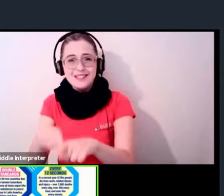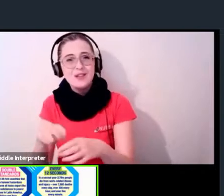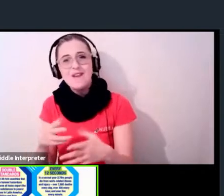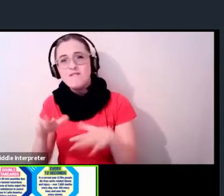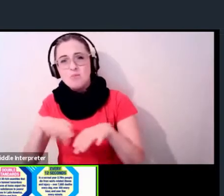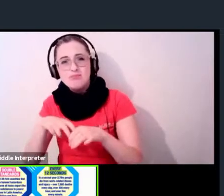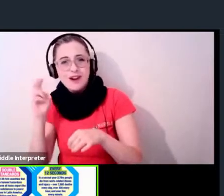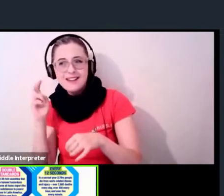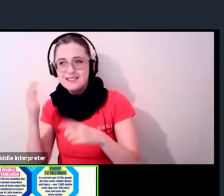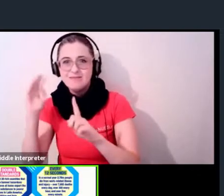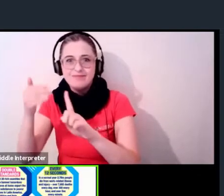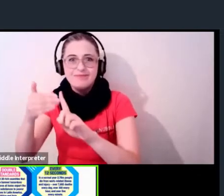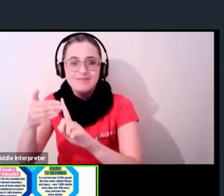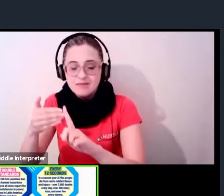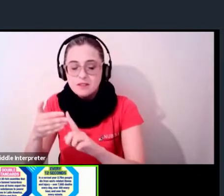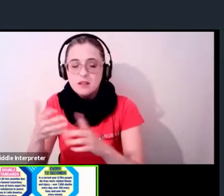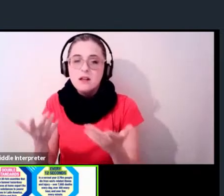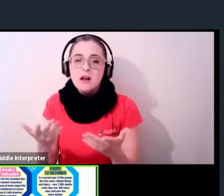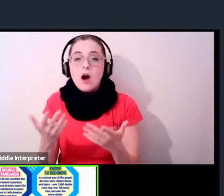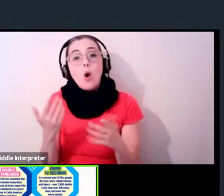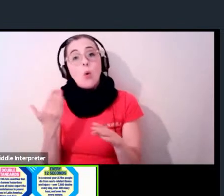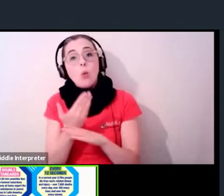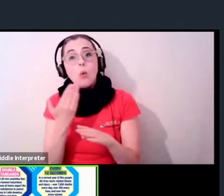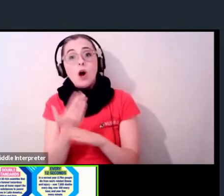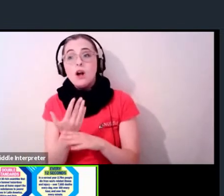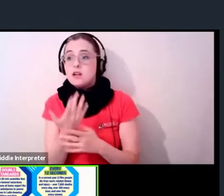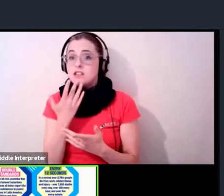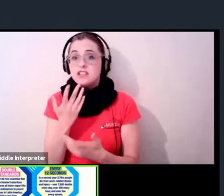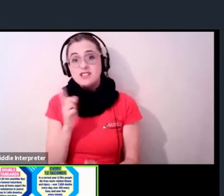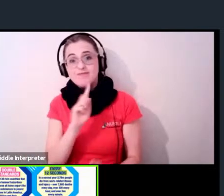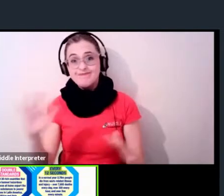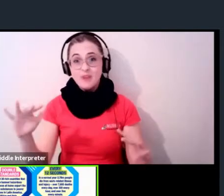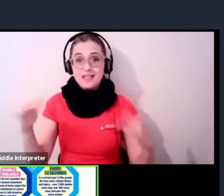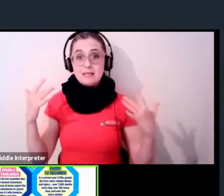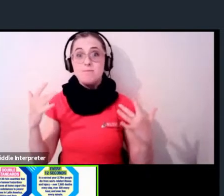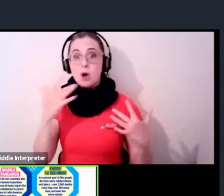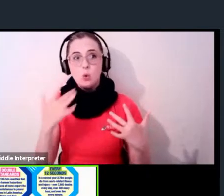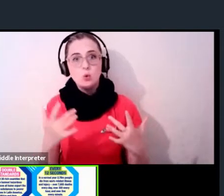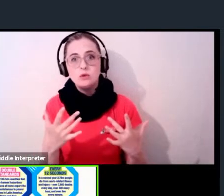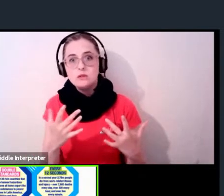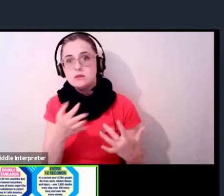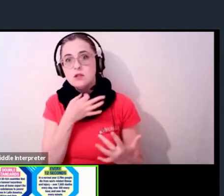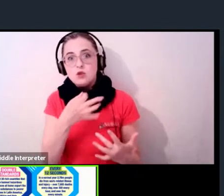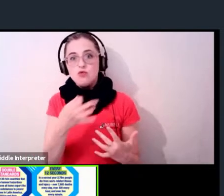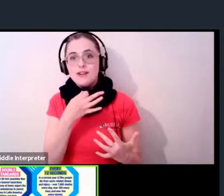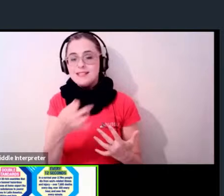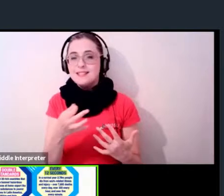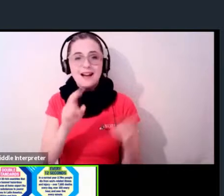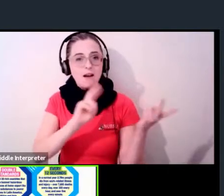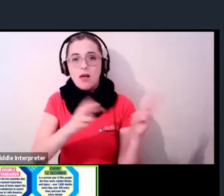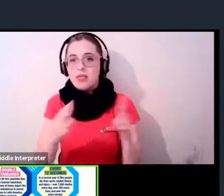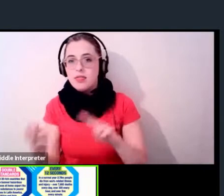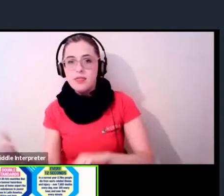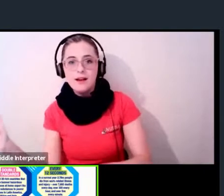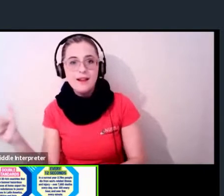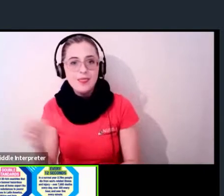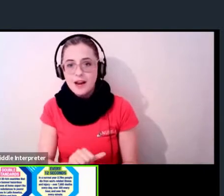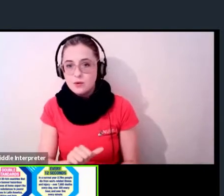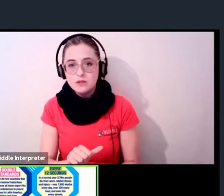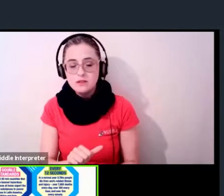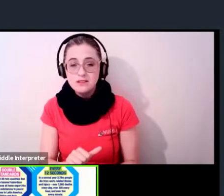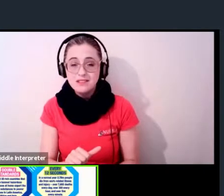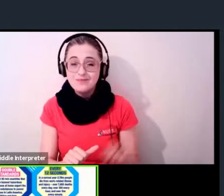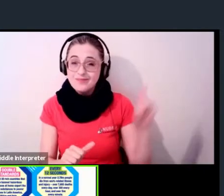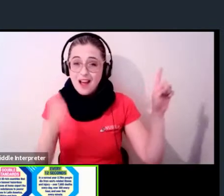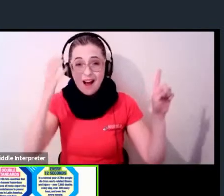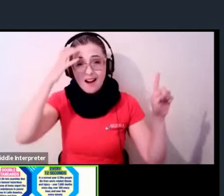on the front line exposed without adequate controls of the risks and dying in their thousands. The government's path has been economy above